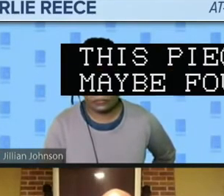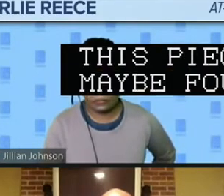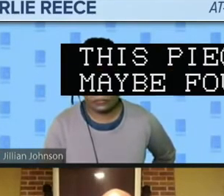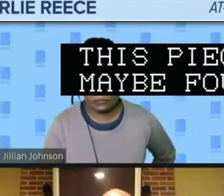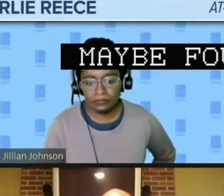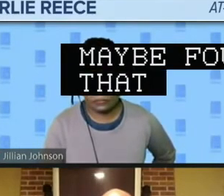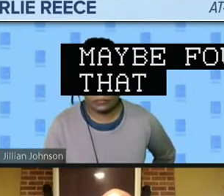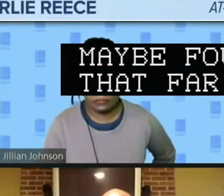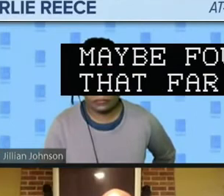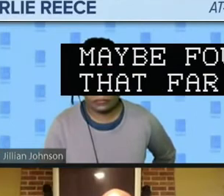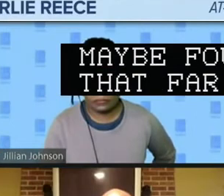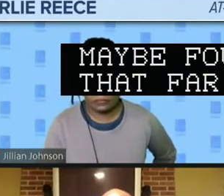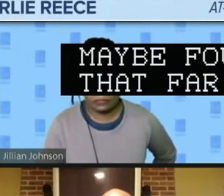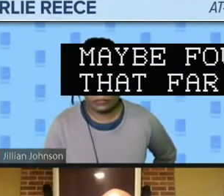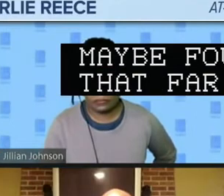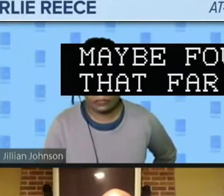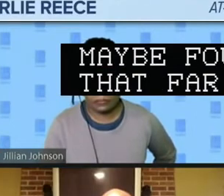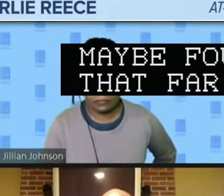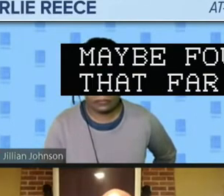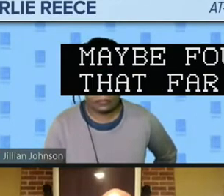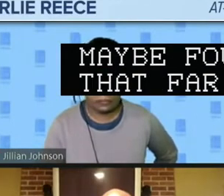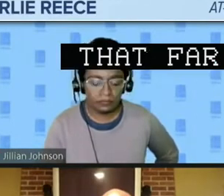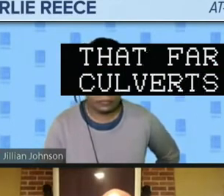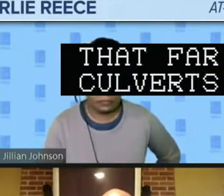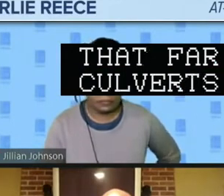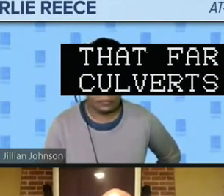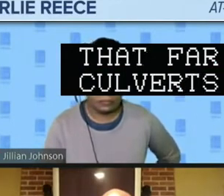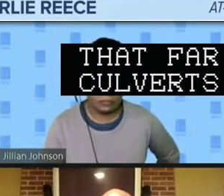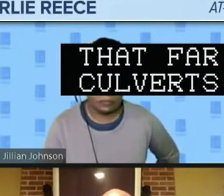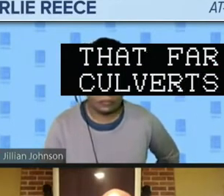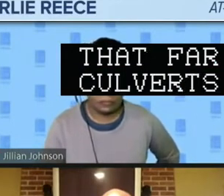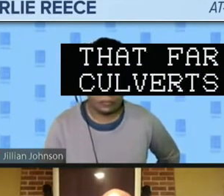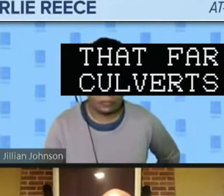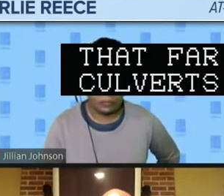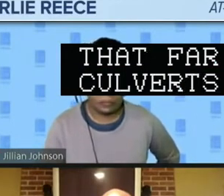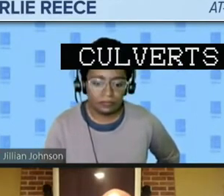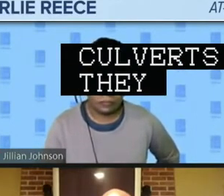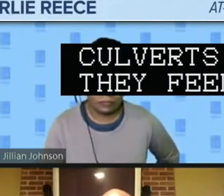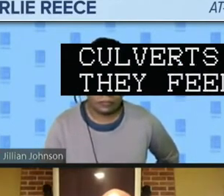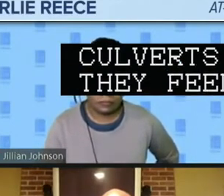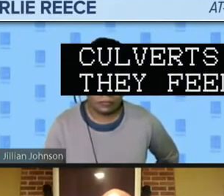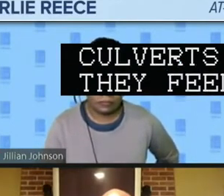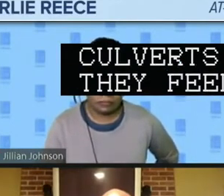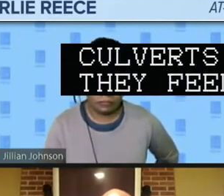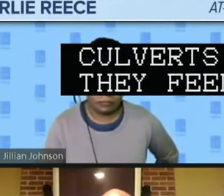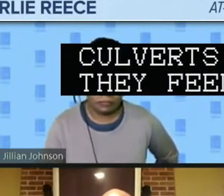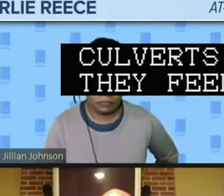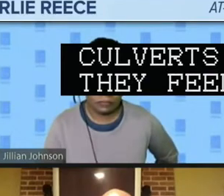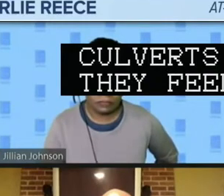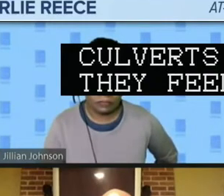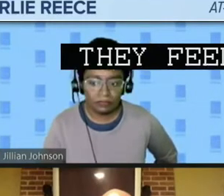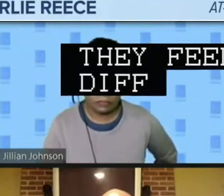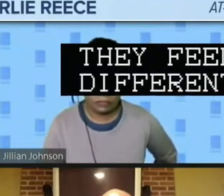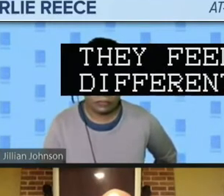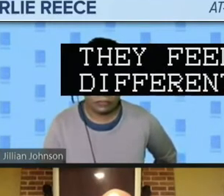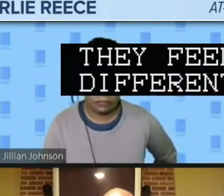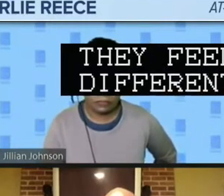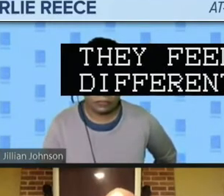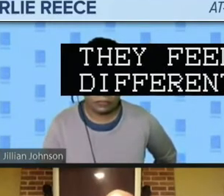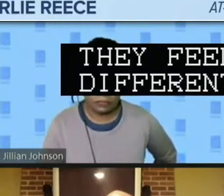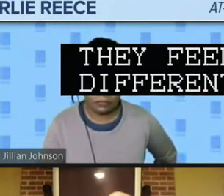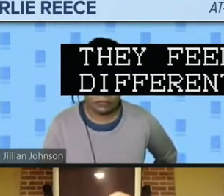culverts directly under I-40. Yes. They feed into a number of different stream beds that run